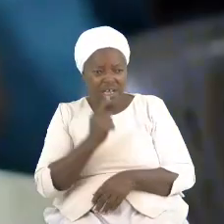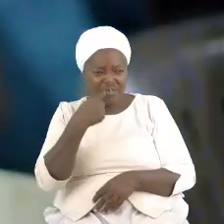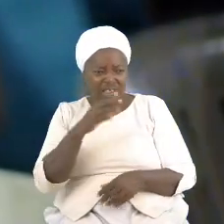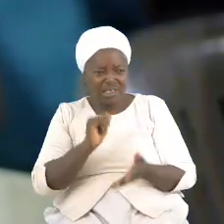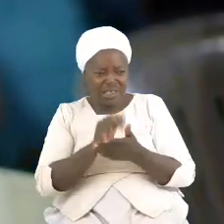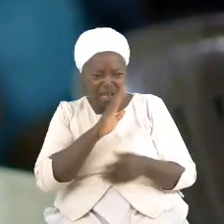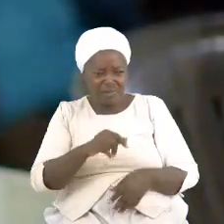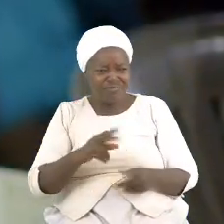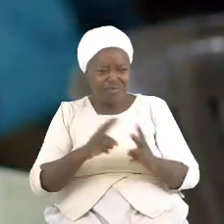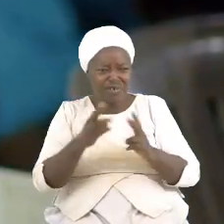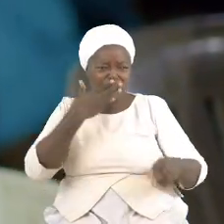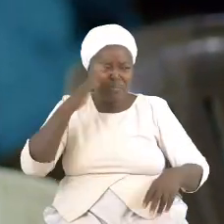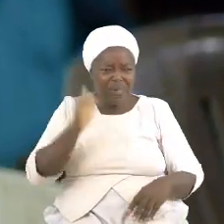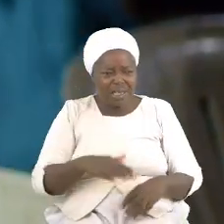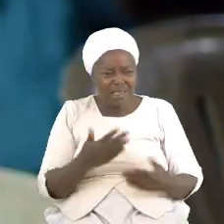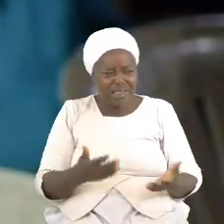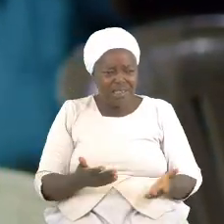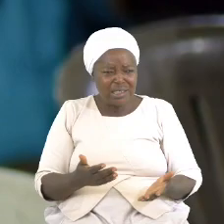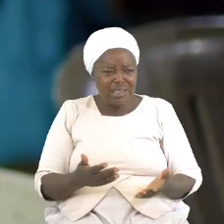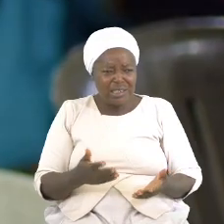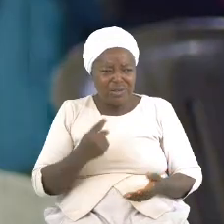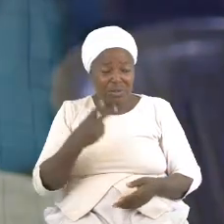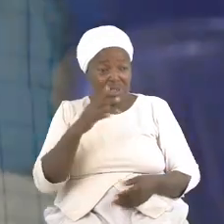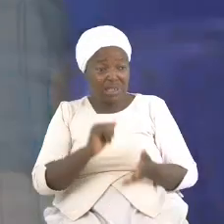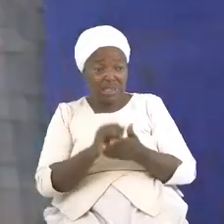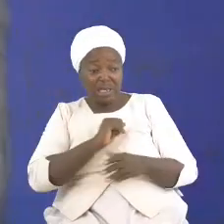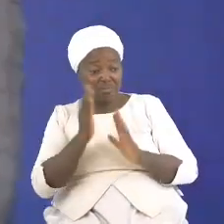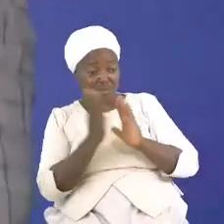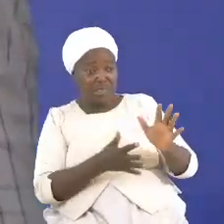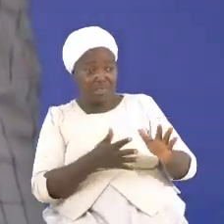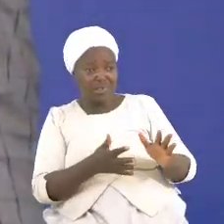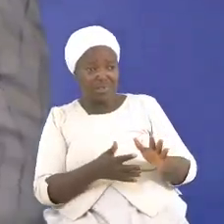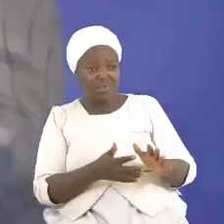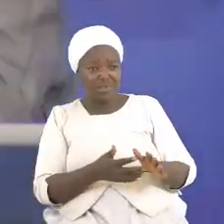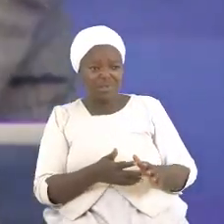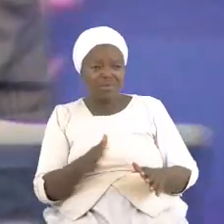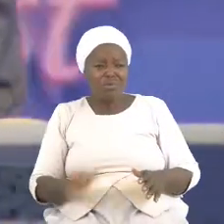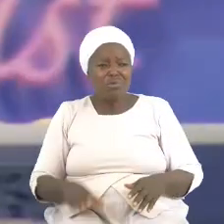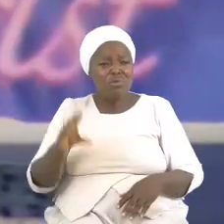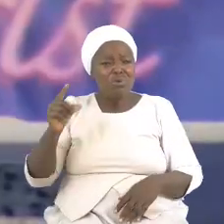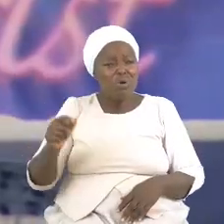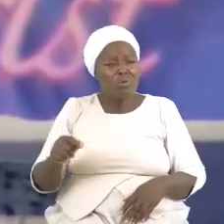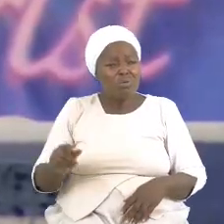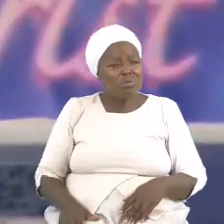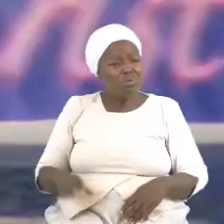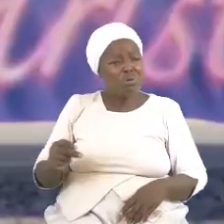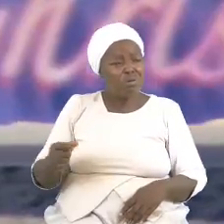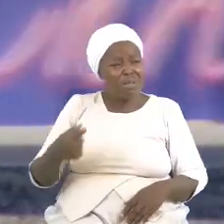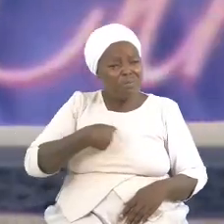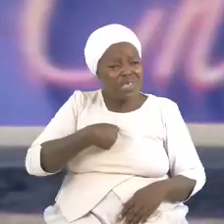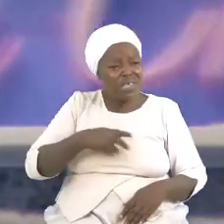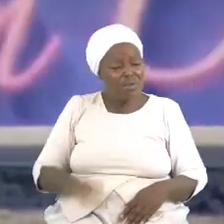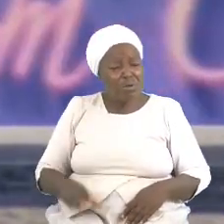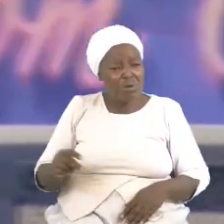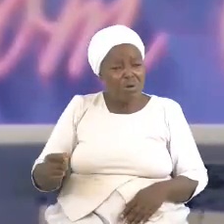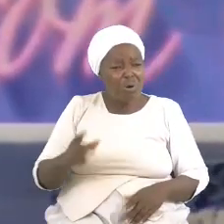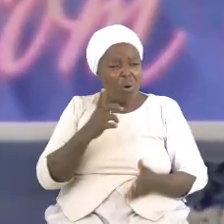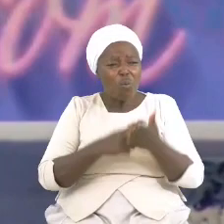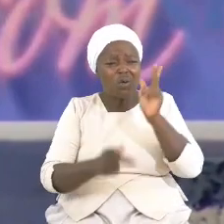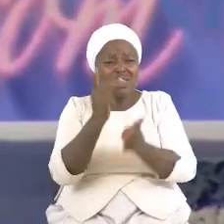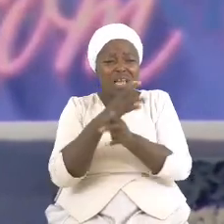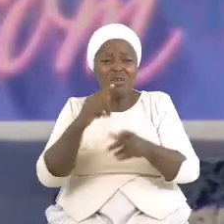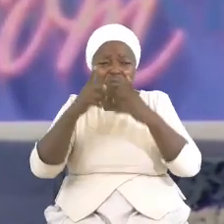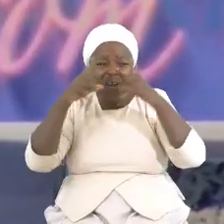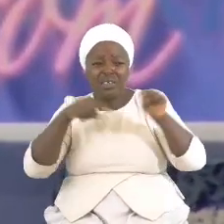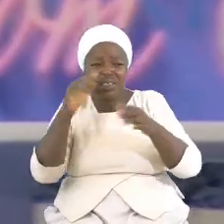you saying I'm rejected dog? What kind of language is that? I thought they said